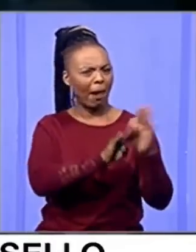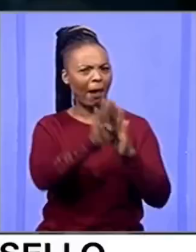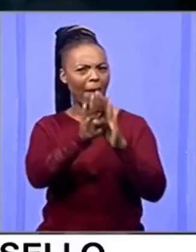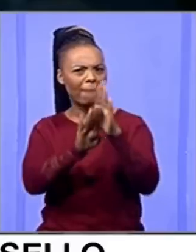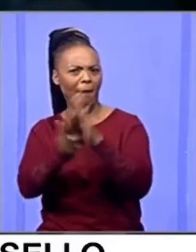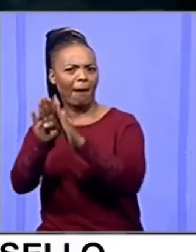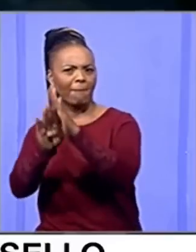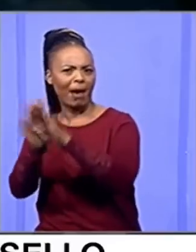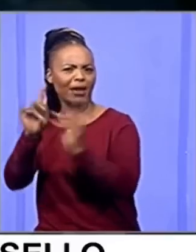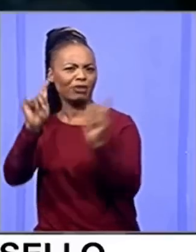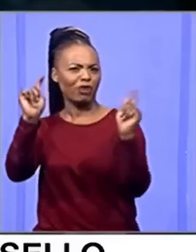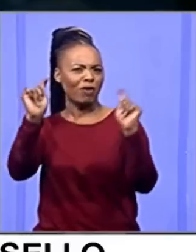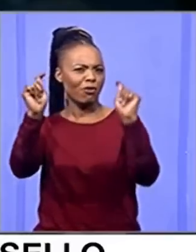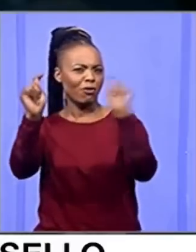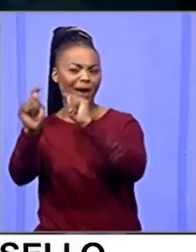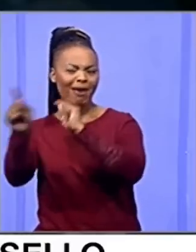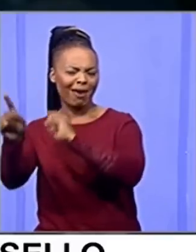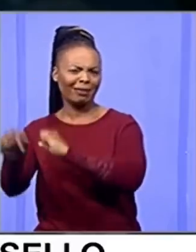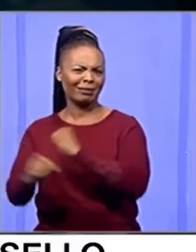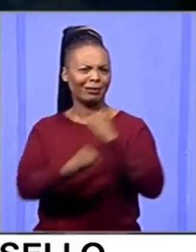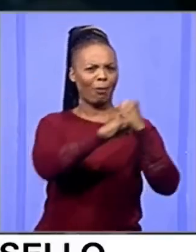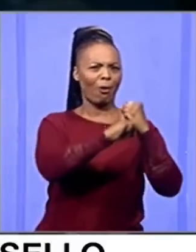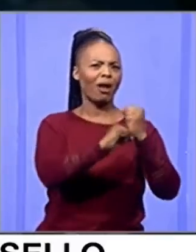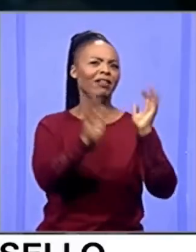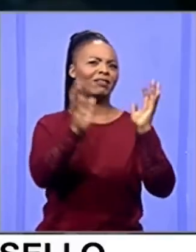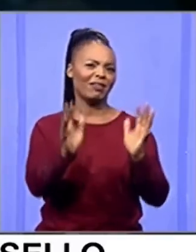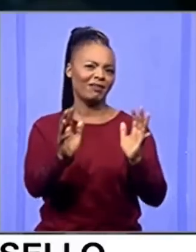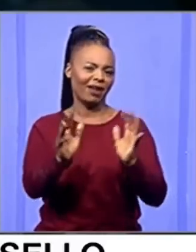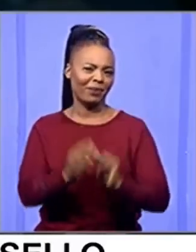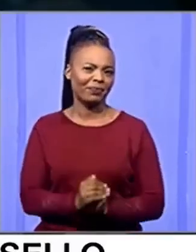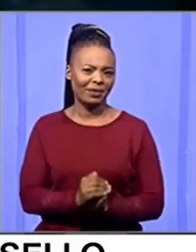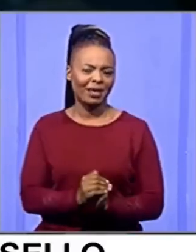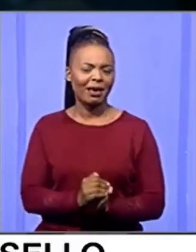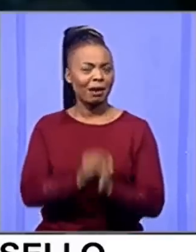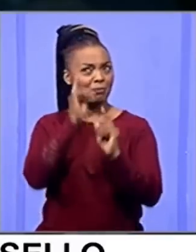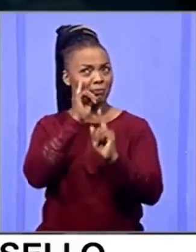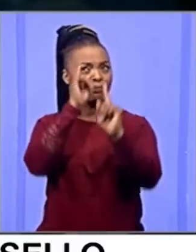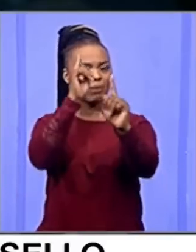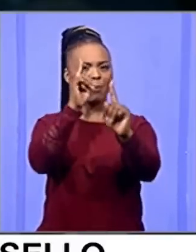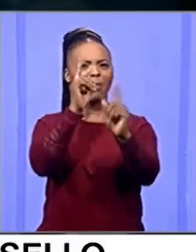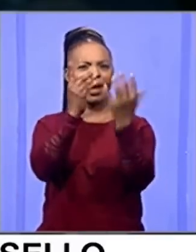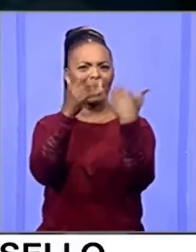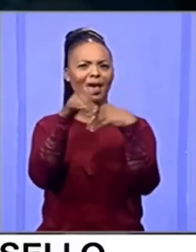the development agenda of the world towards creating a more inclusive